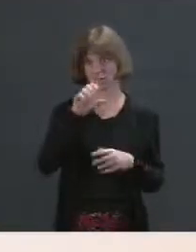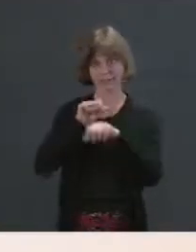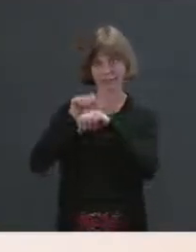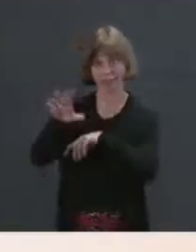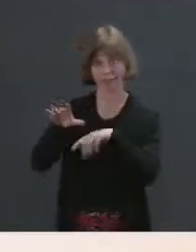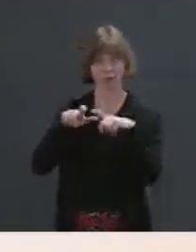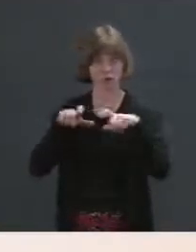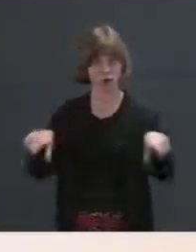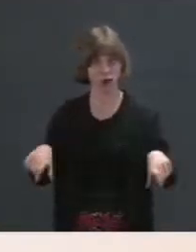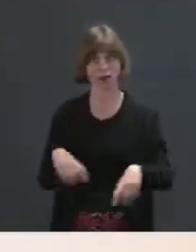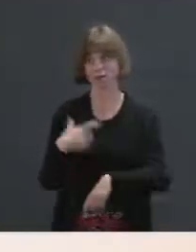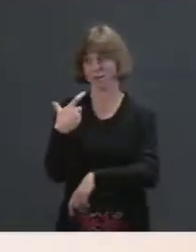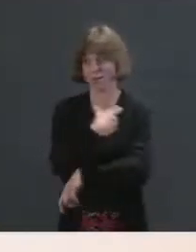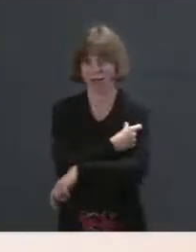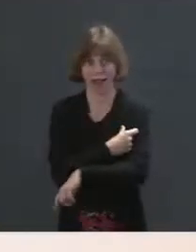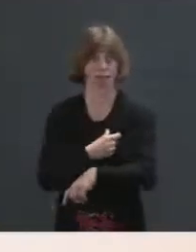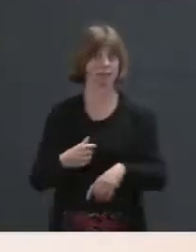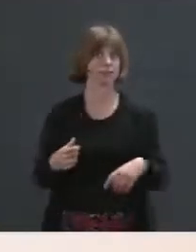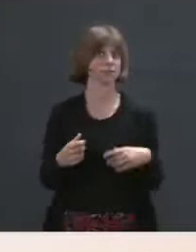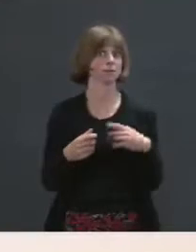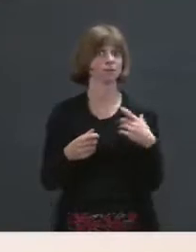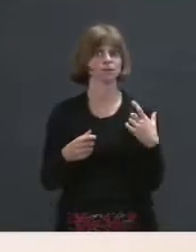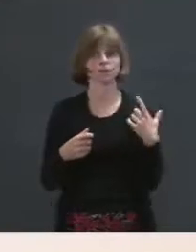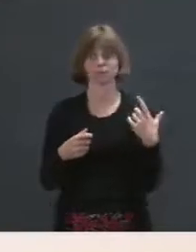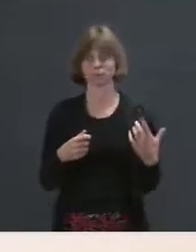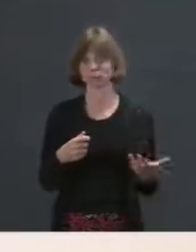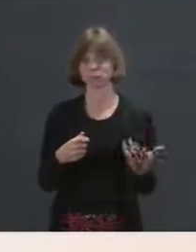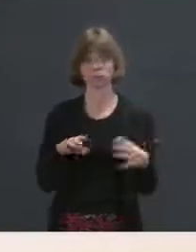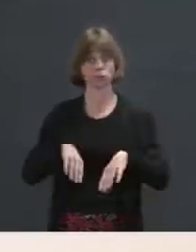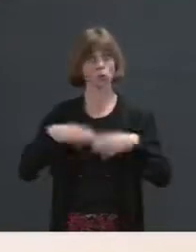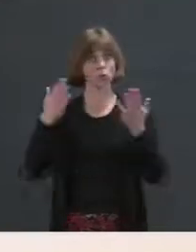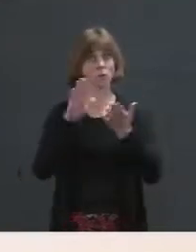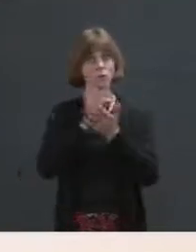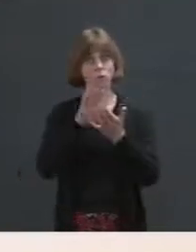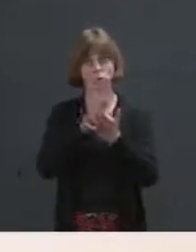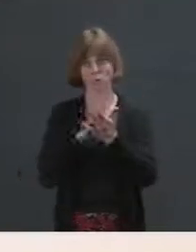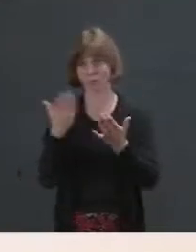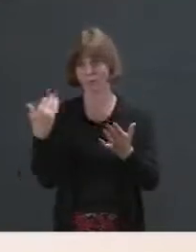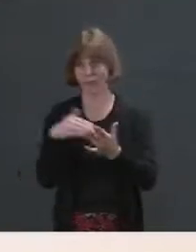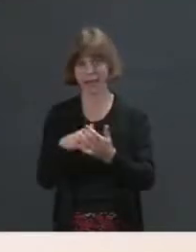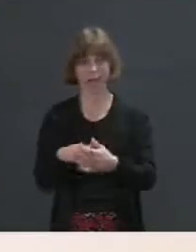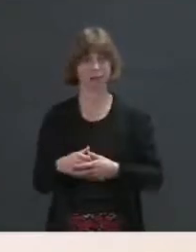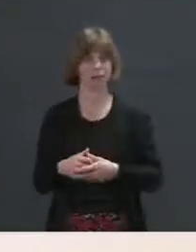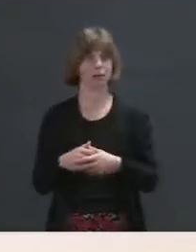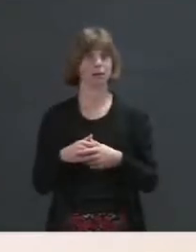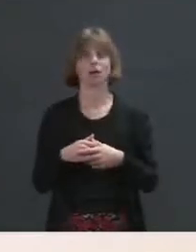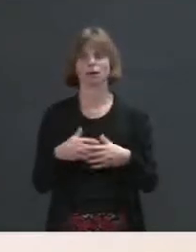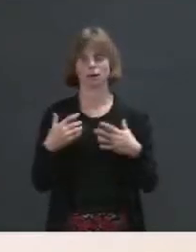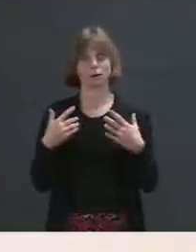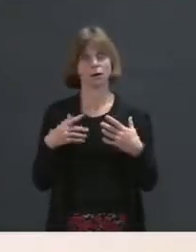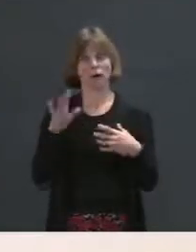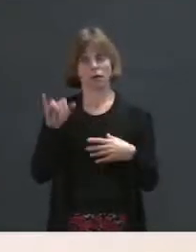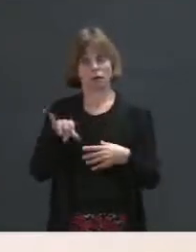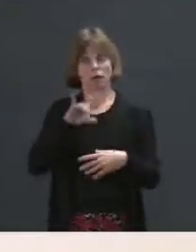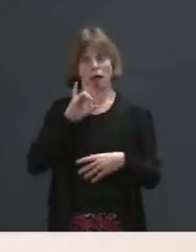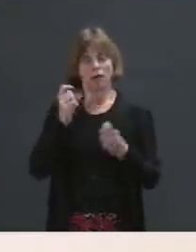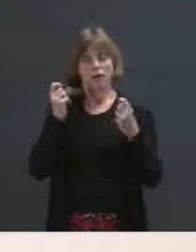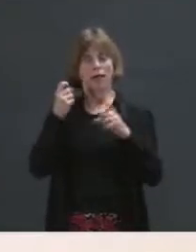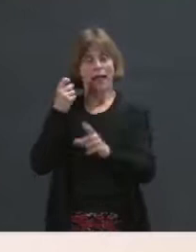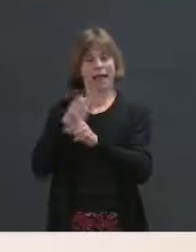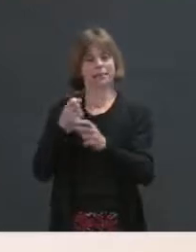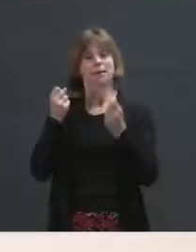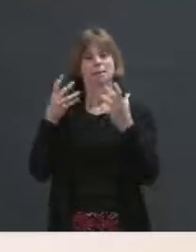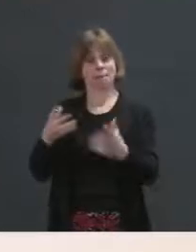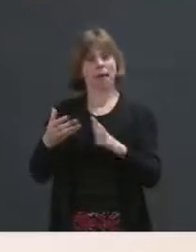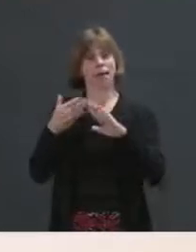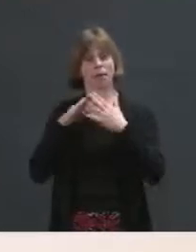get them out to communities that have been harder hit, to the reopening of schools that is certainly impacting many, many communities, including Black